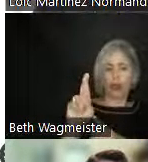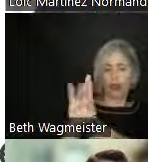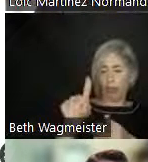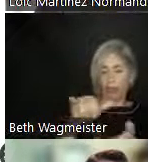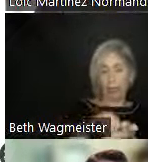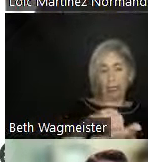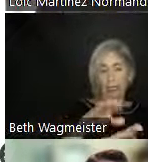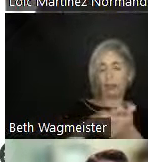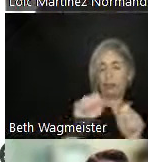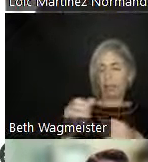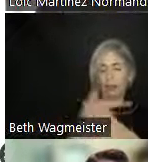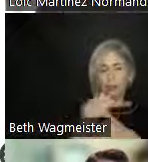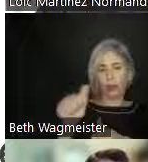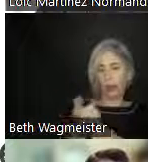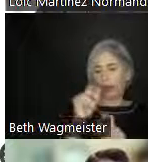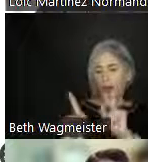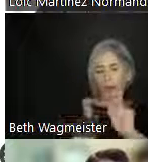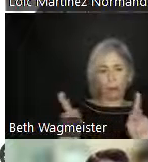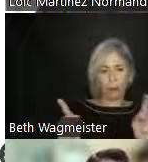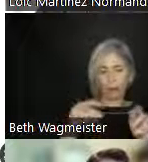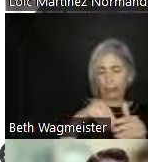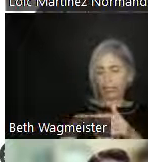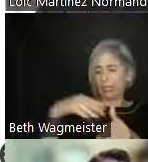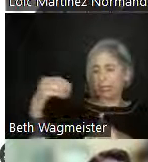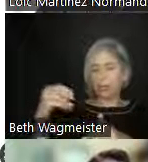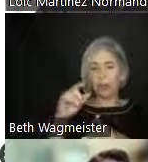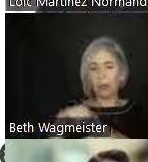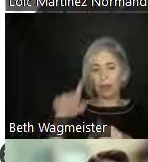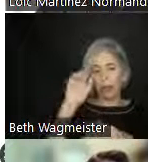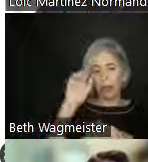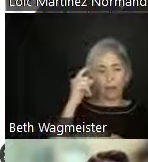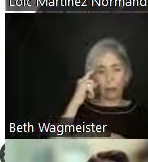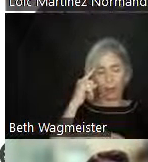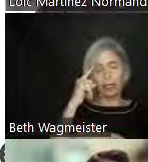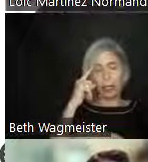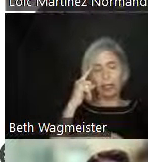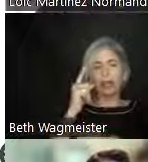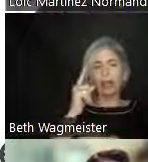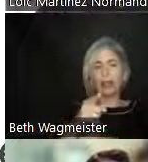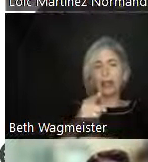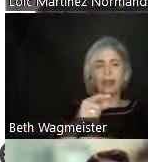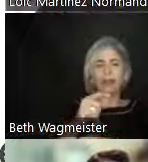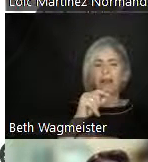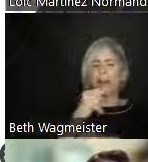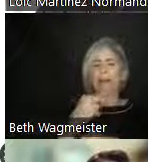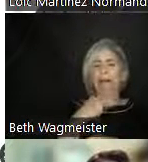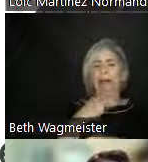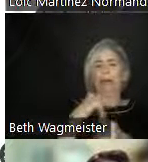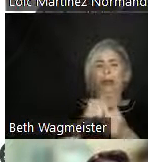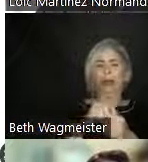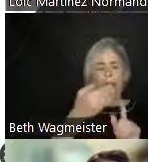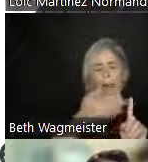clearly be shared with other people inside and outside the government. And so that it's not sort of being bound to the person